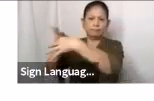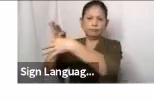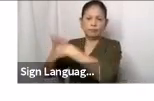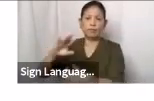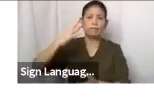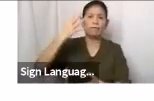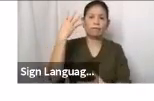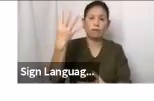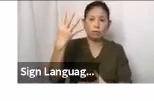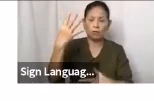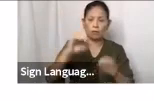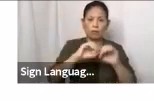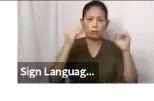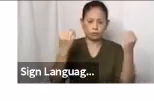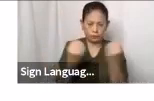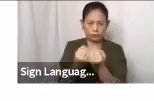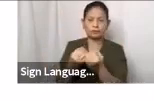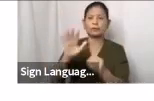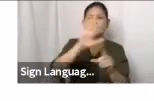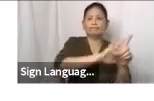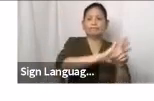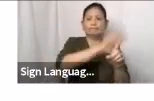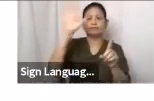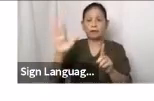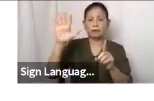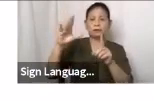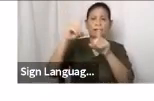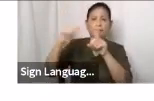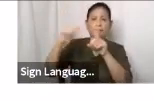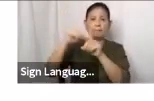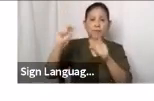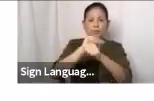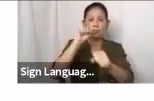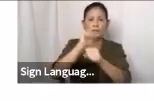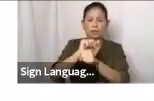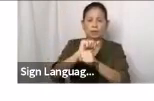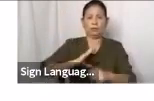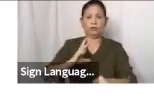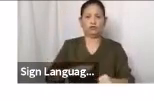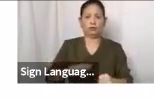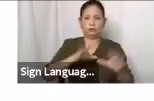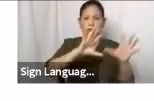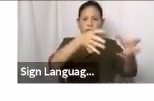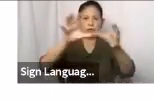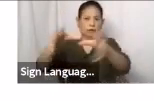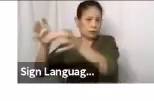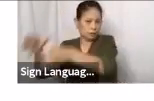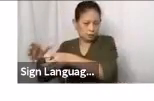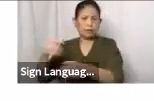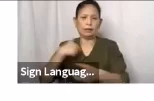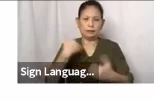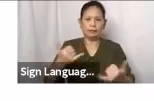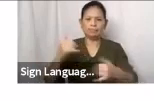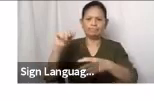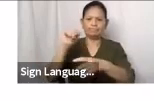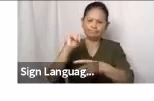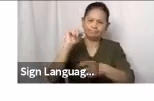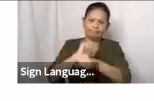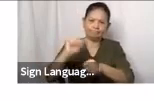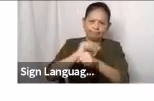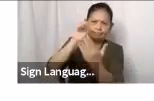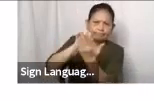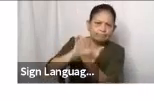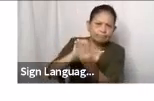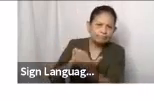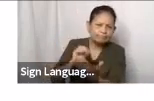on transgender people across Pakistan. And we are now working on creating this hormonal guidelines, which will soon